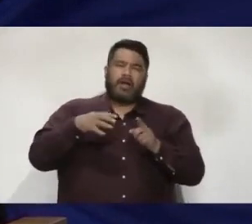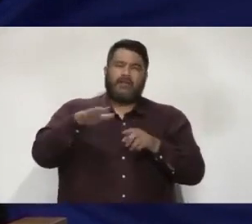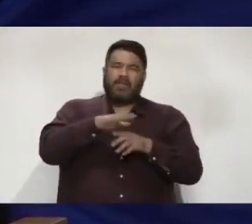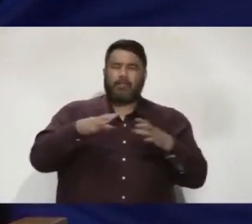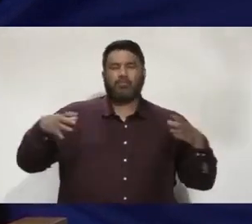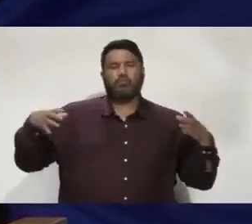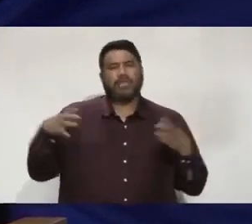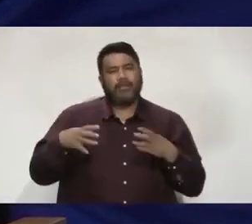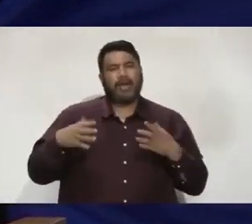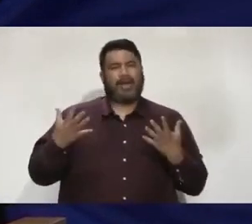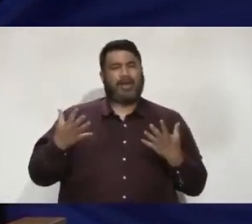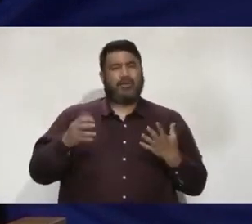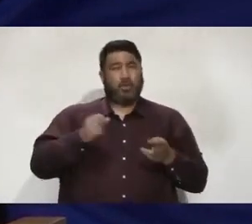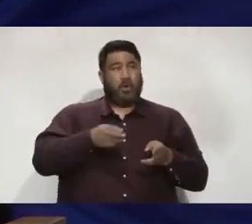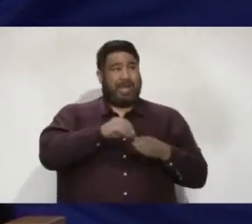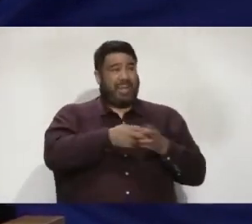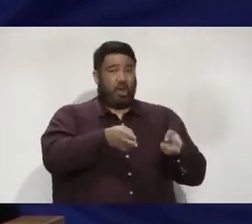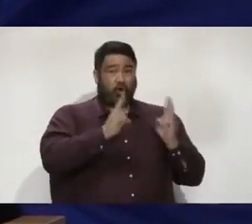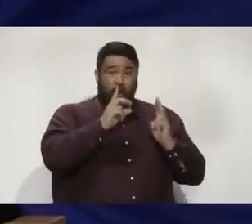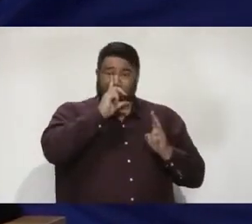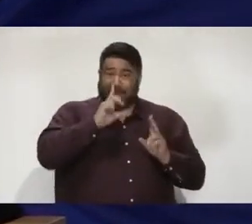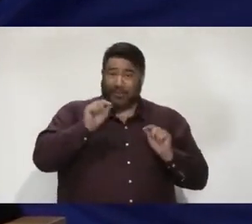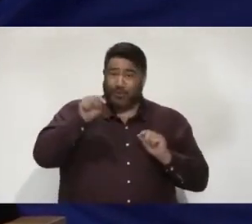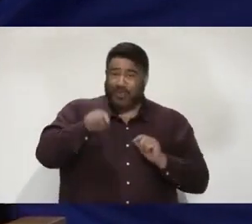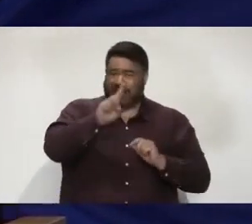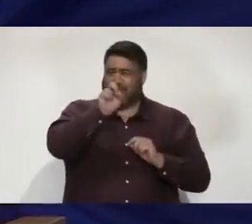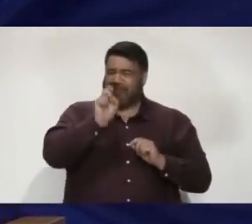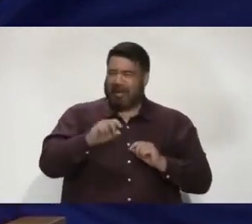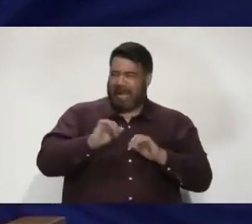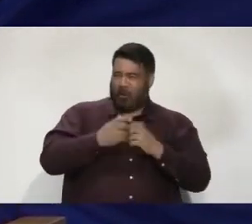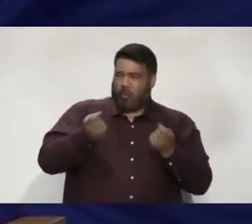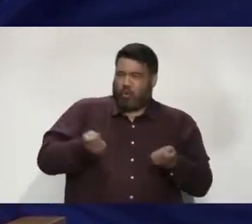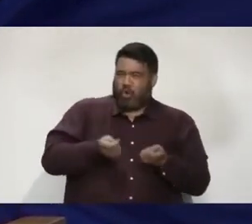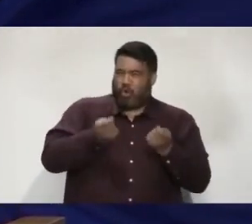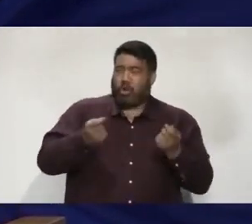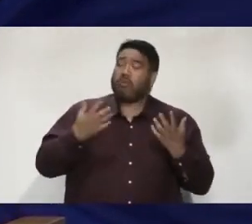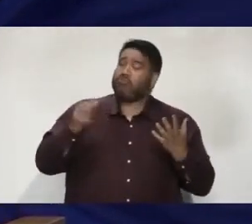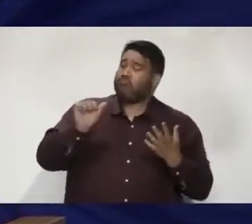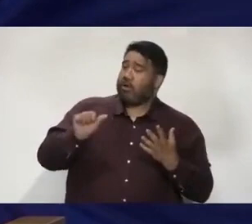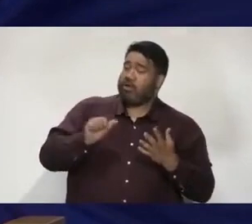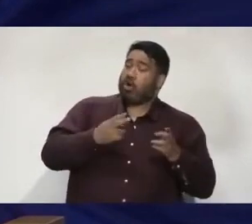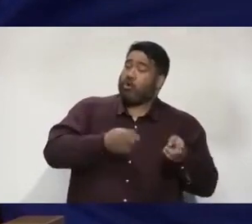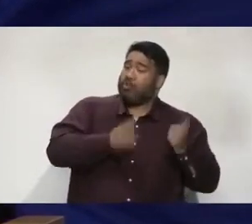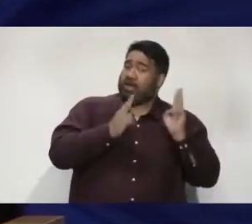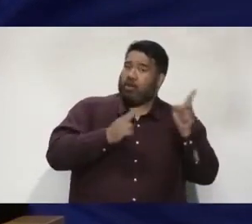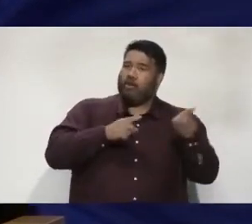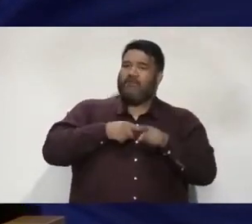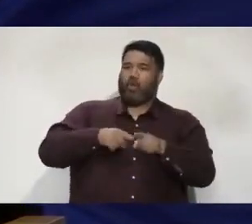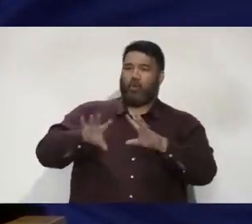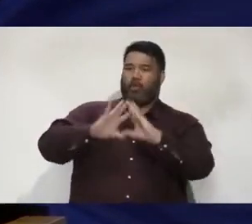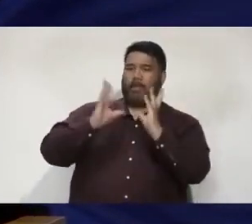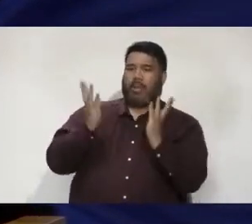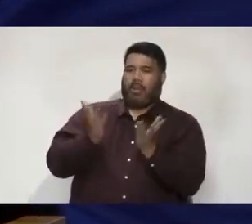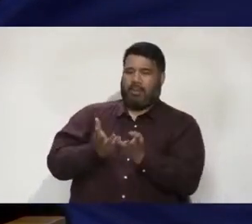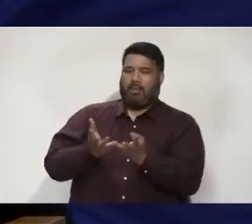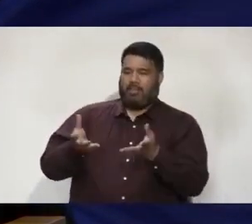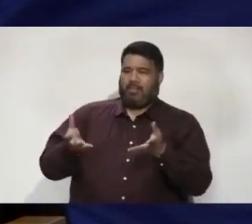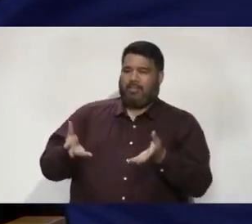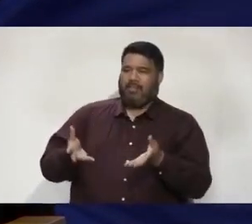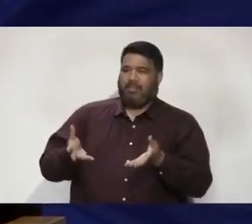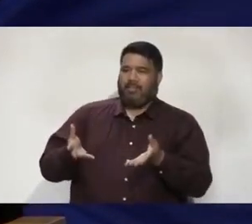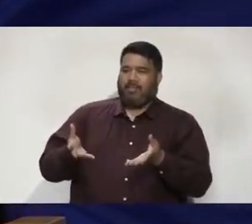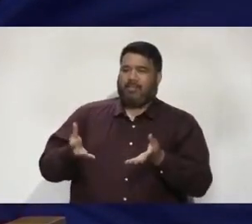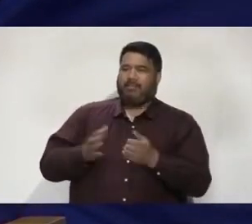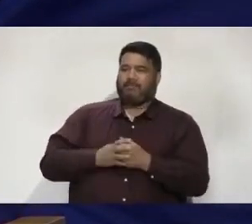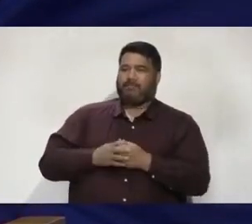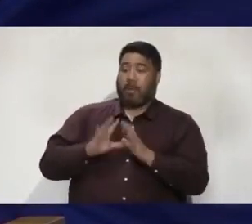the way in which the facilities are run, they're run very much according to bubbles. And that there is a requirement for people to